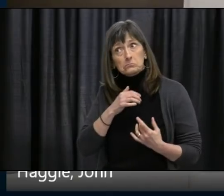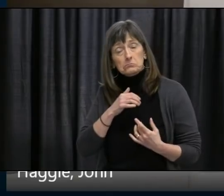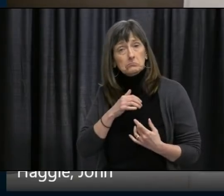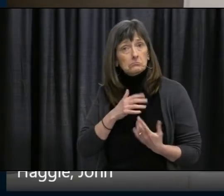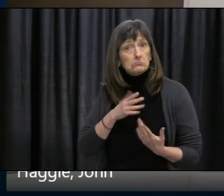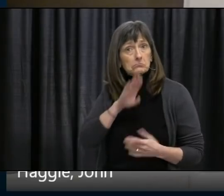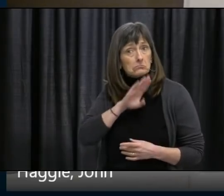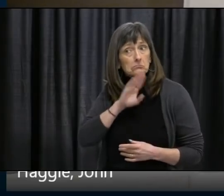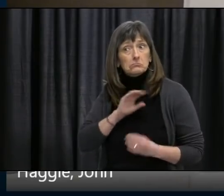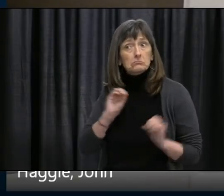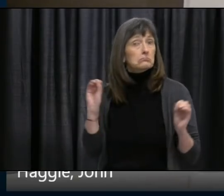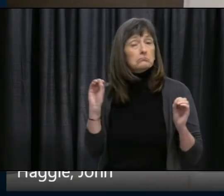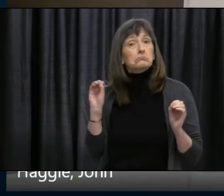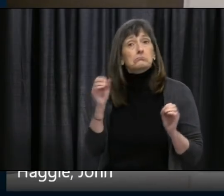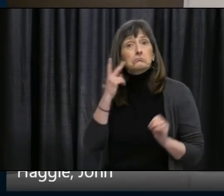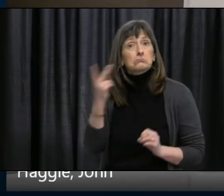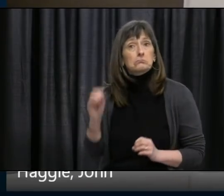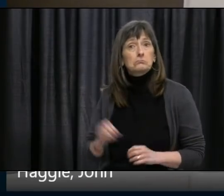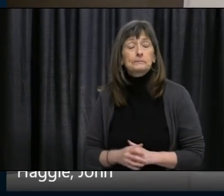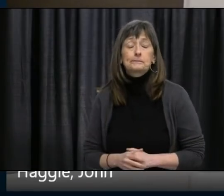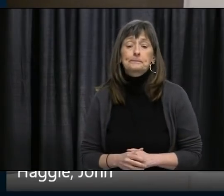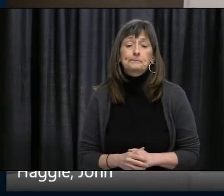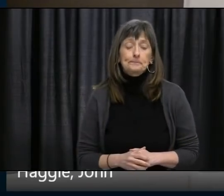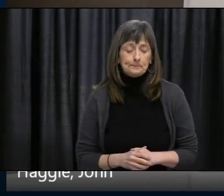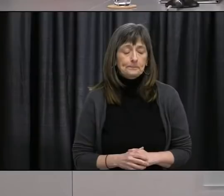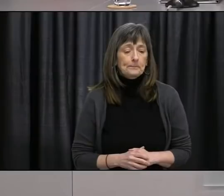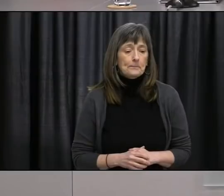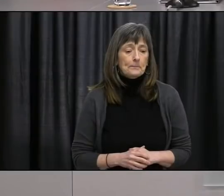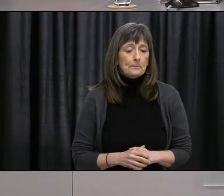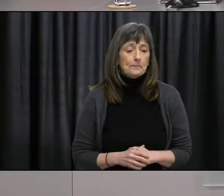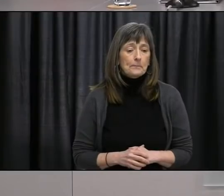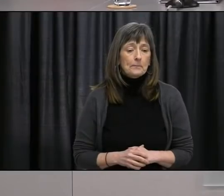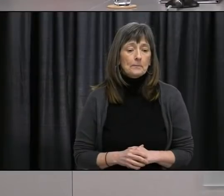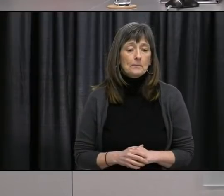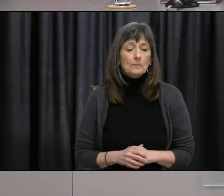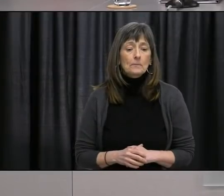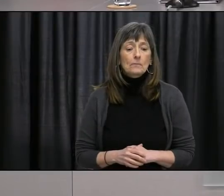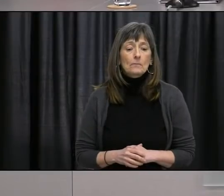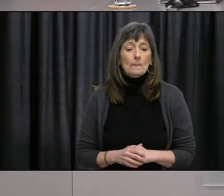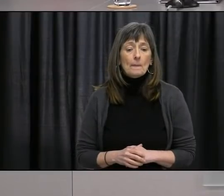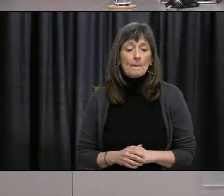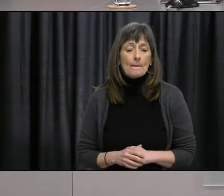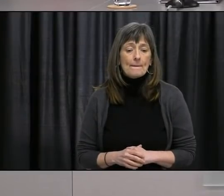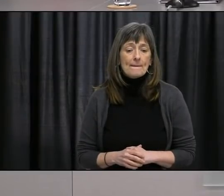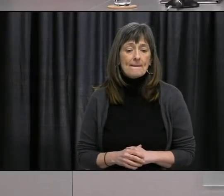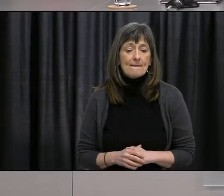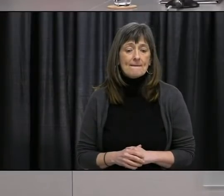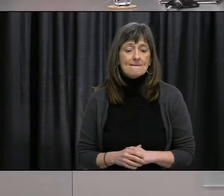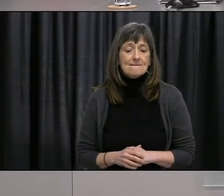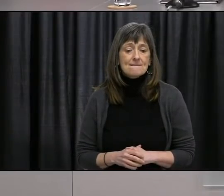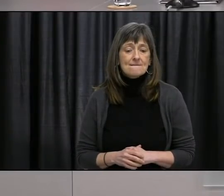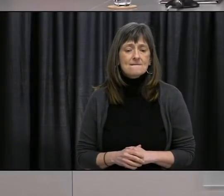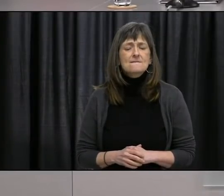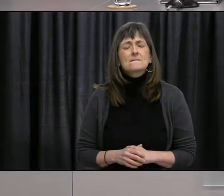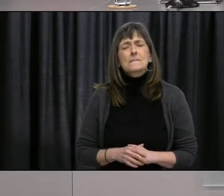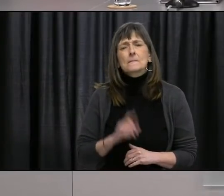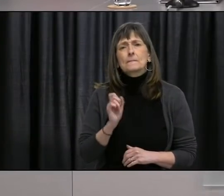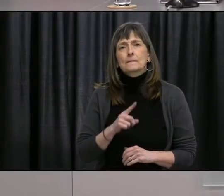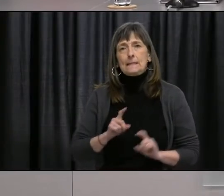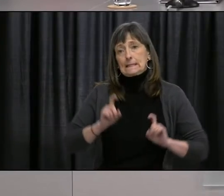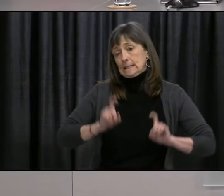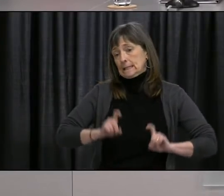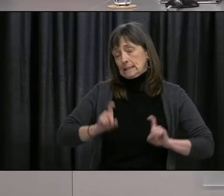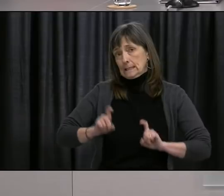challenges in one area or another. Thank you. And I'm looking for some clarification on the testing that's being done. We